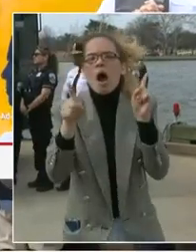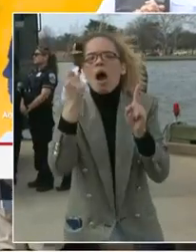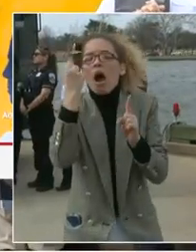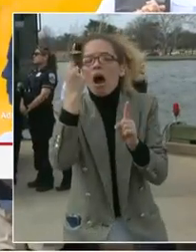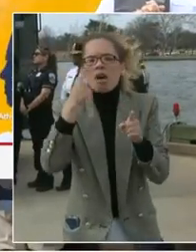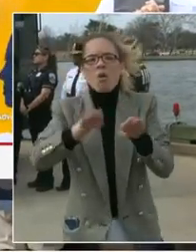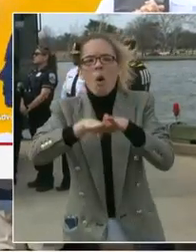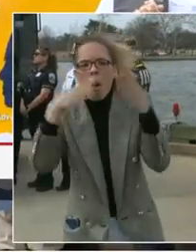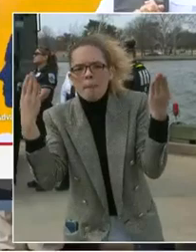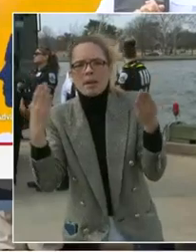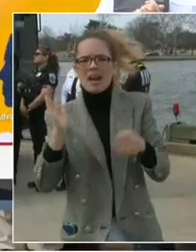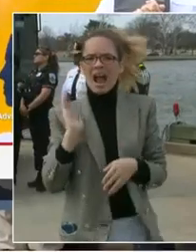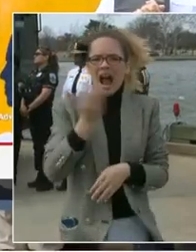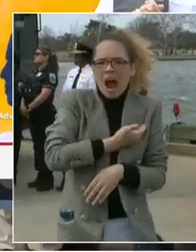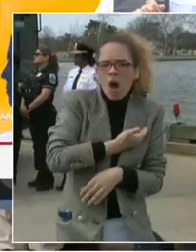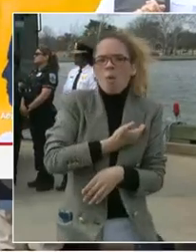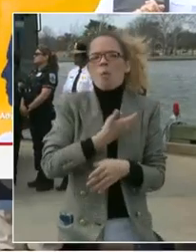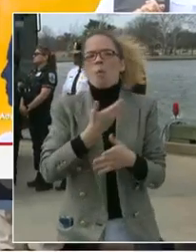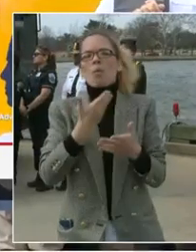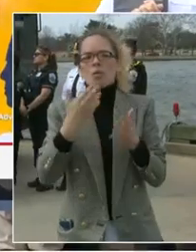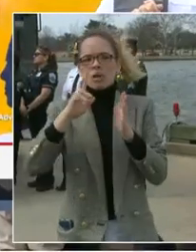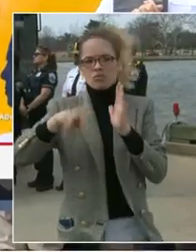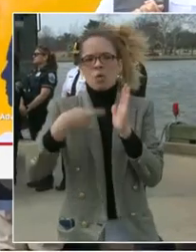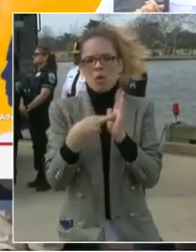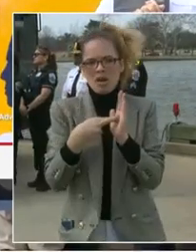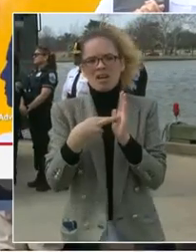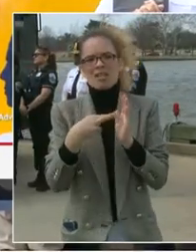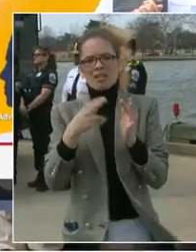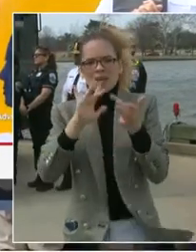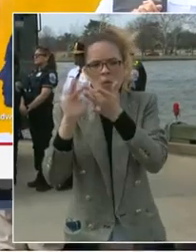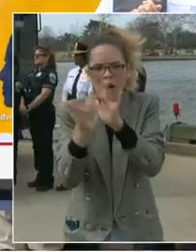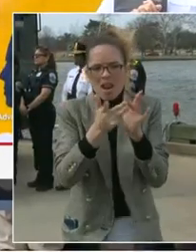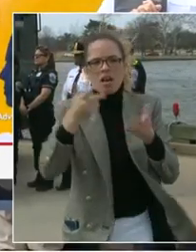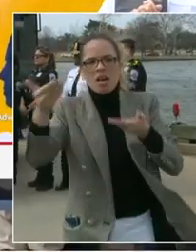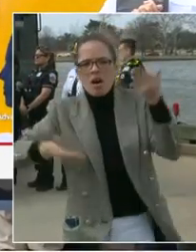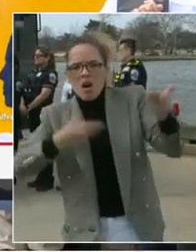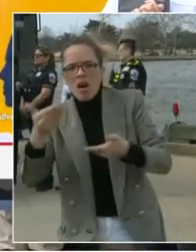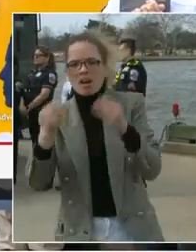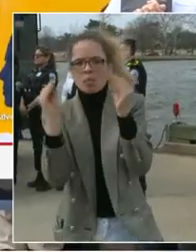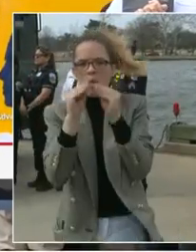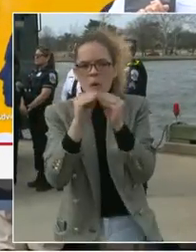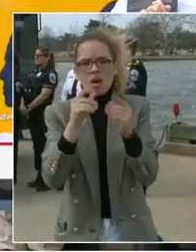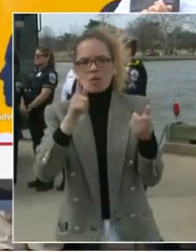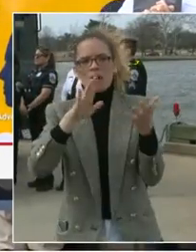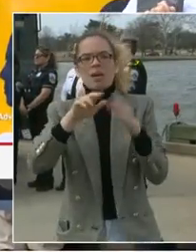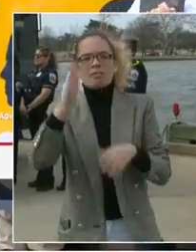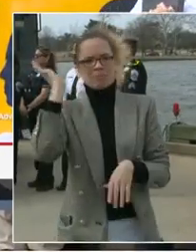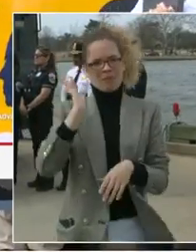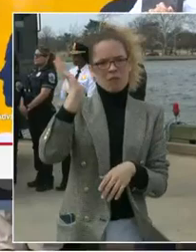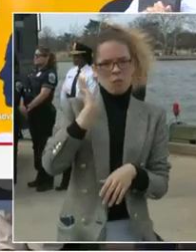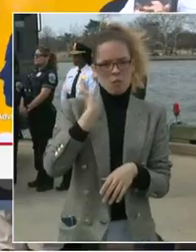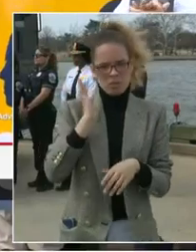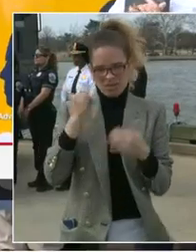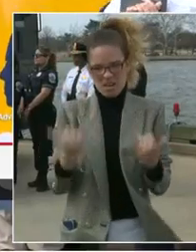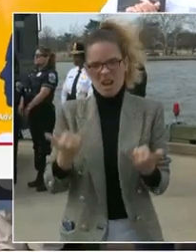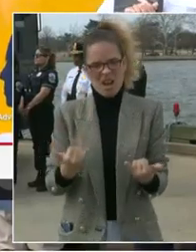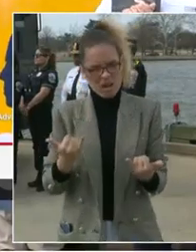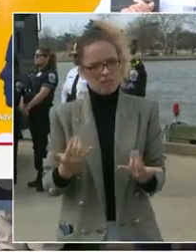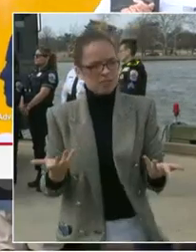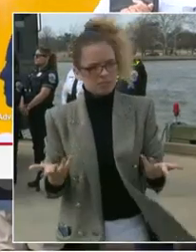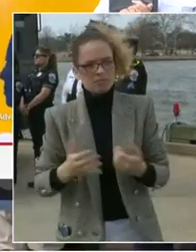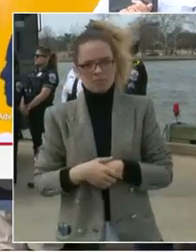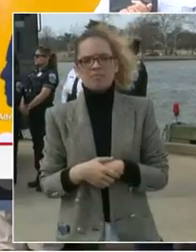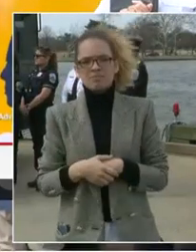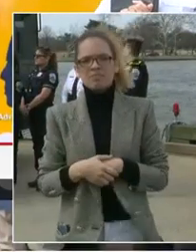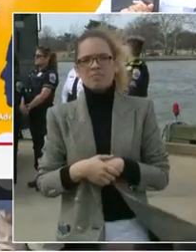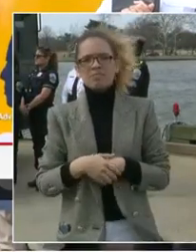on our DC government websites to hire people than we've had in a very long time. And so on March 16th